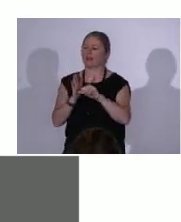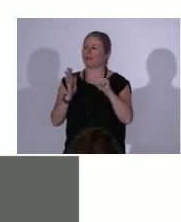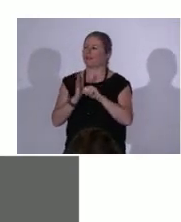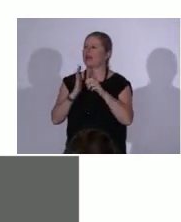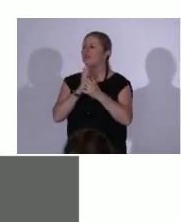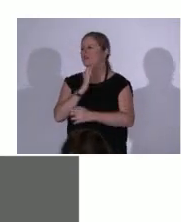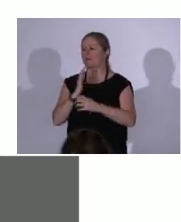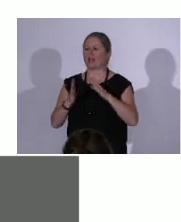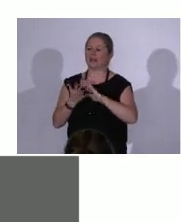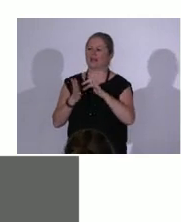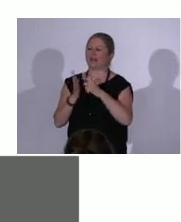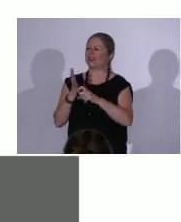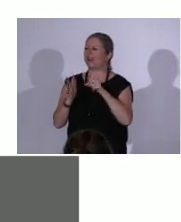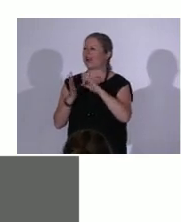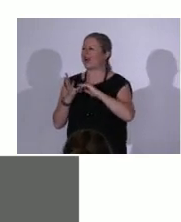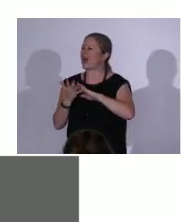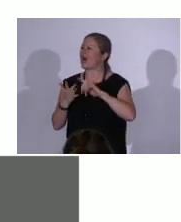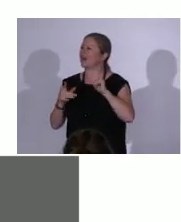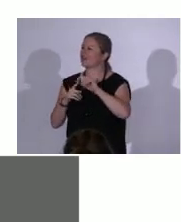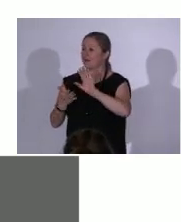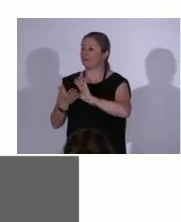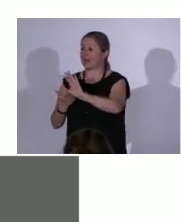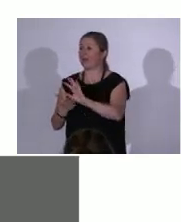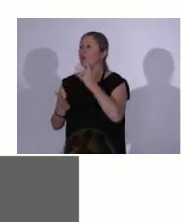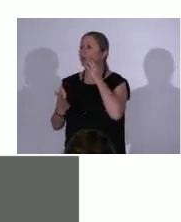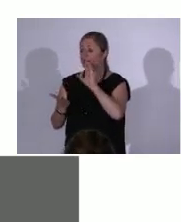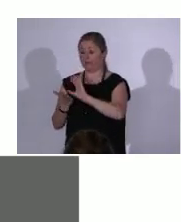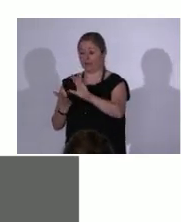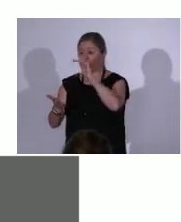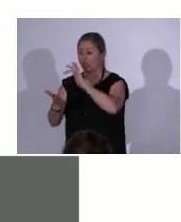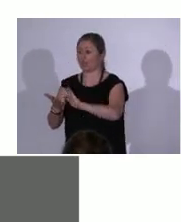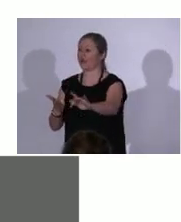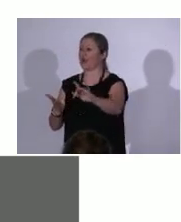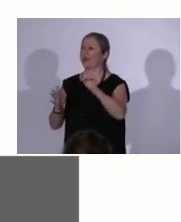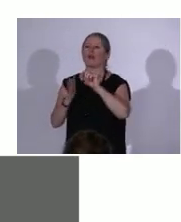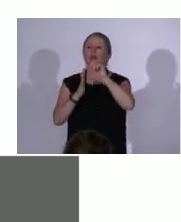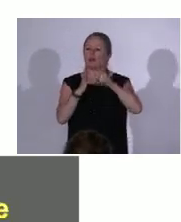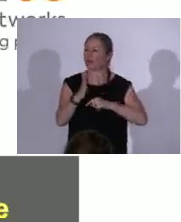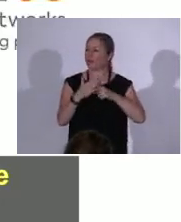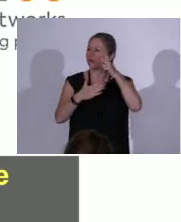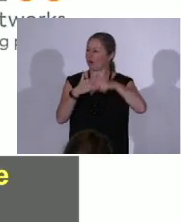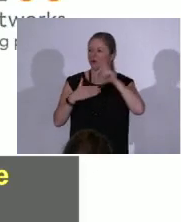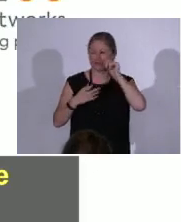and procedures in place so that when this funding runs out, these programs can still continue.